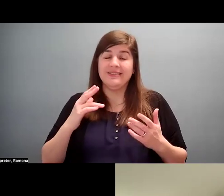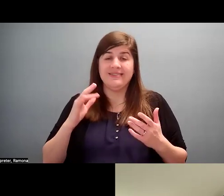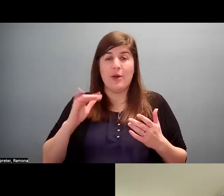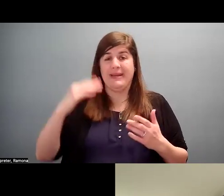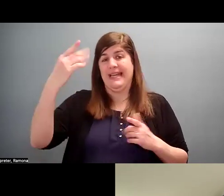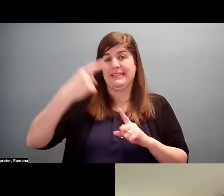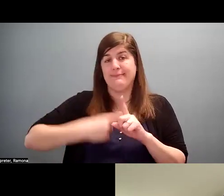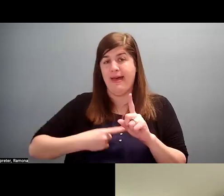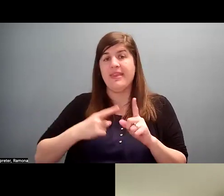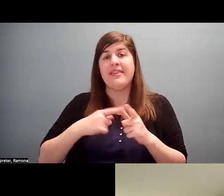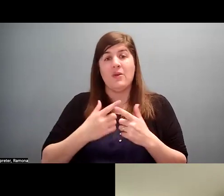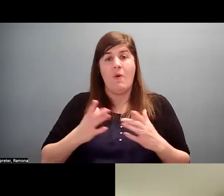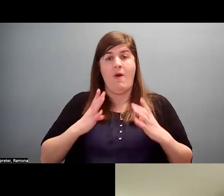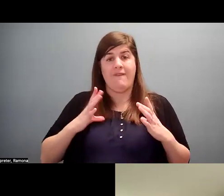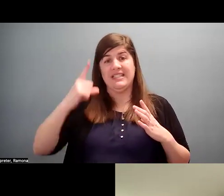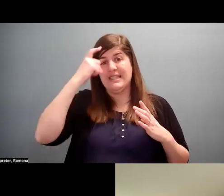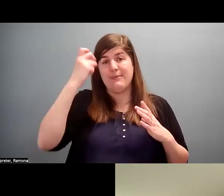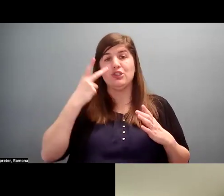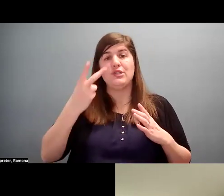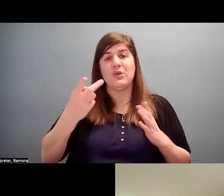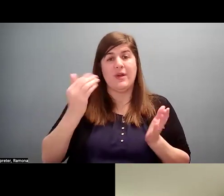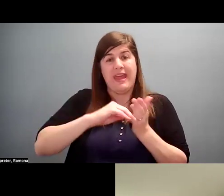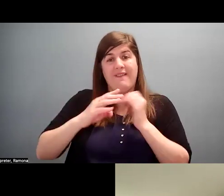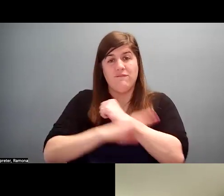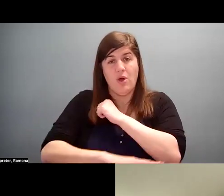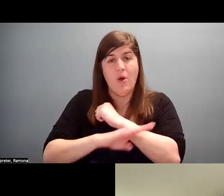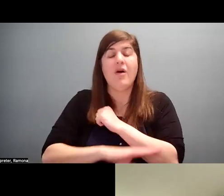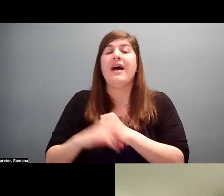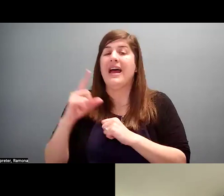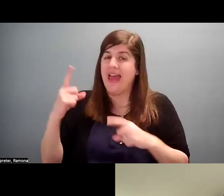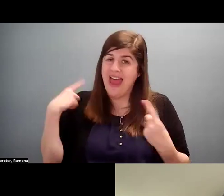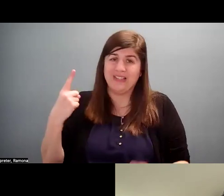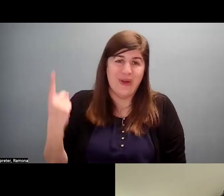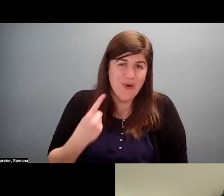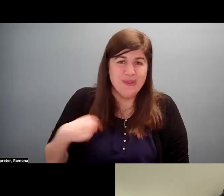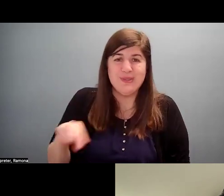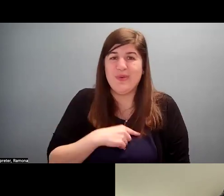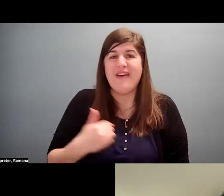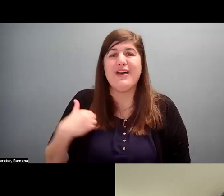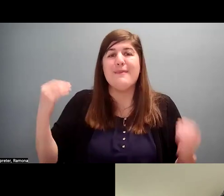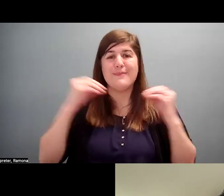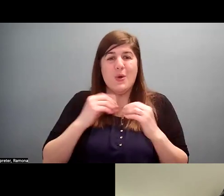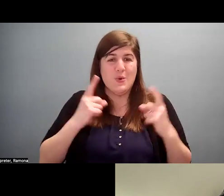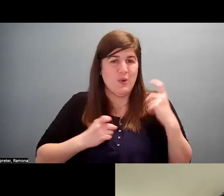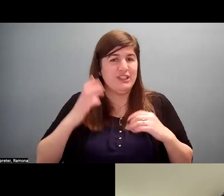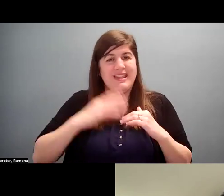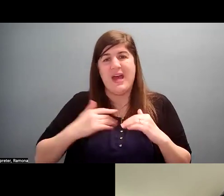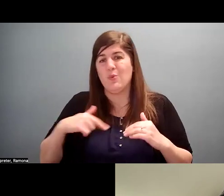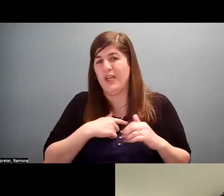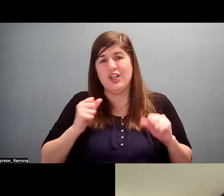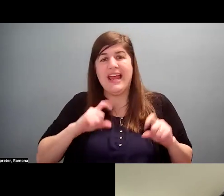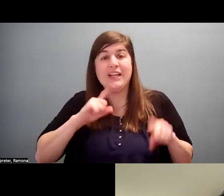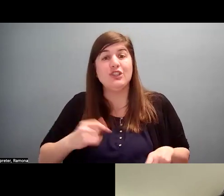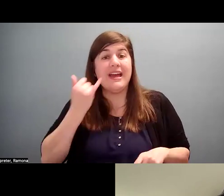we'll be taking off for the summer and see you again in the fall. As always with these sessions, we had more questions than we could possibly answer. So